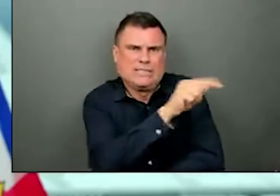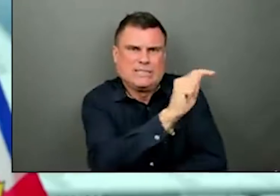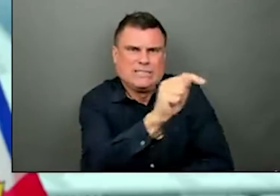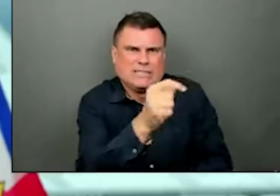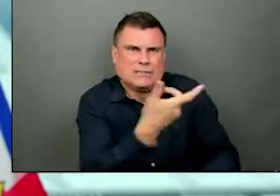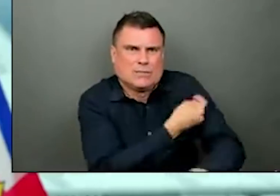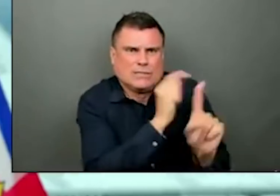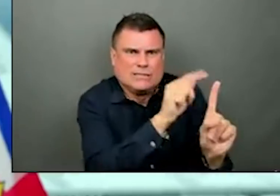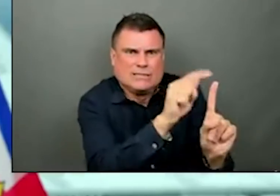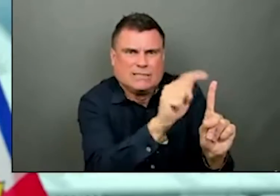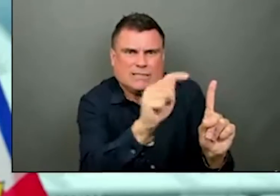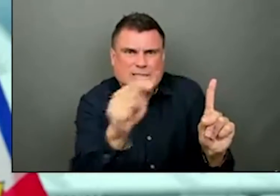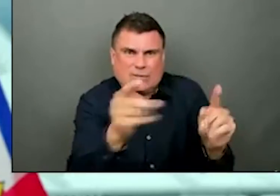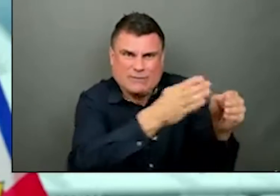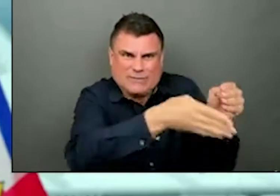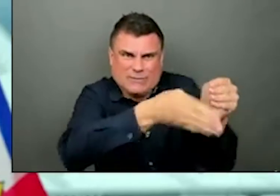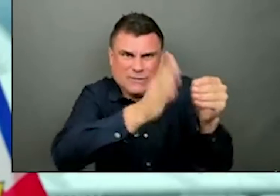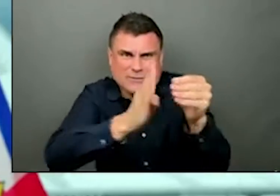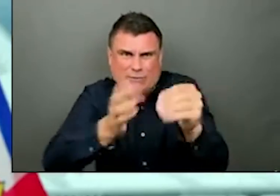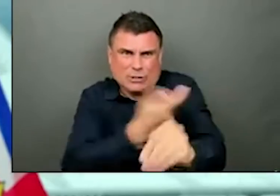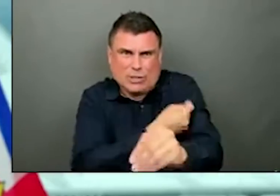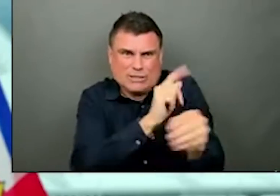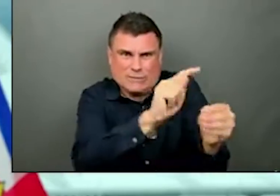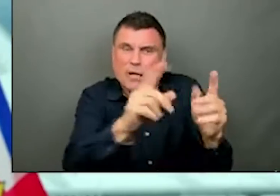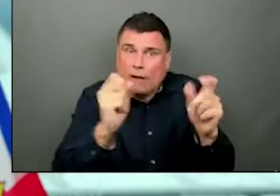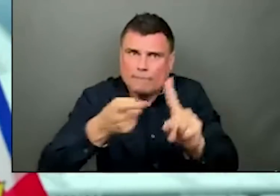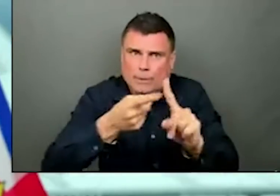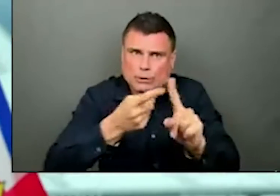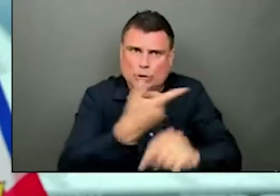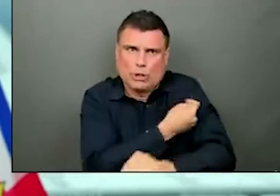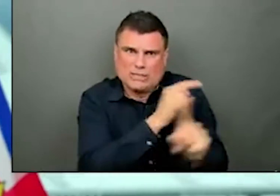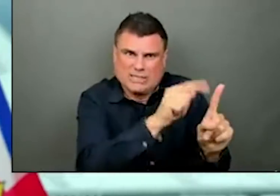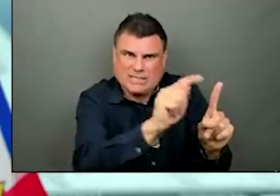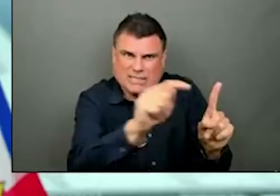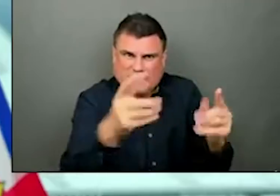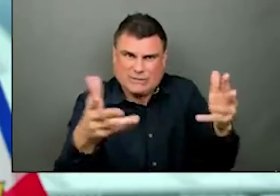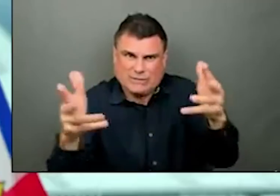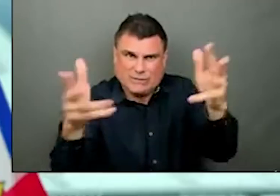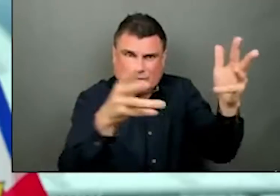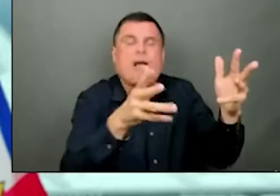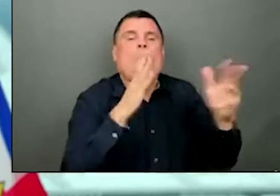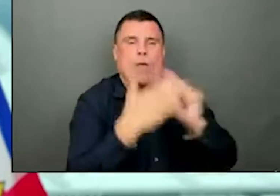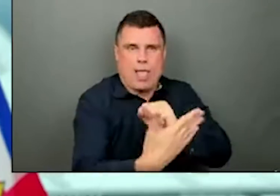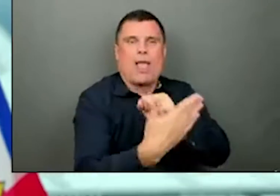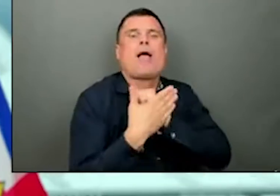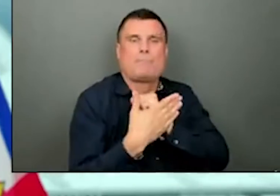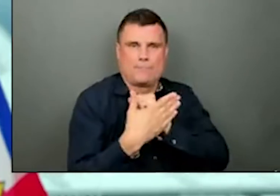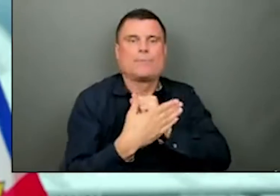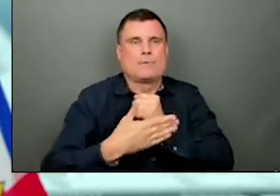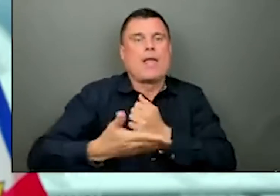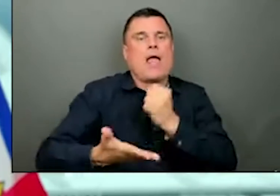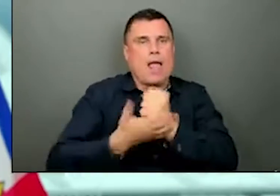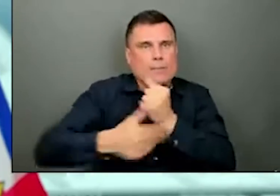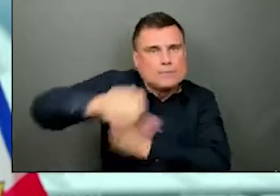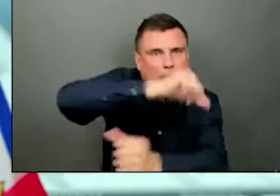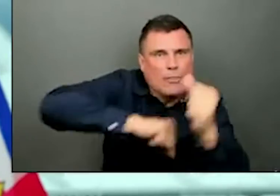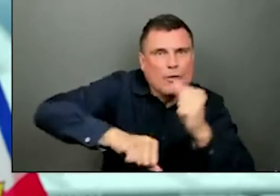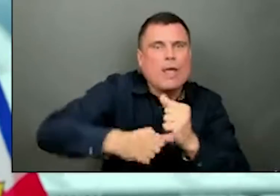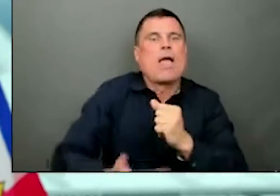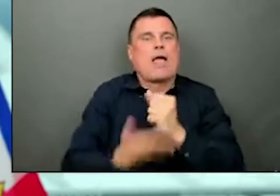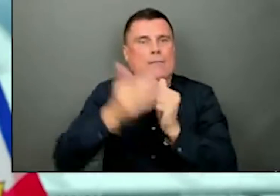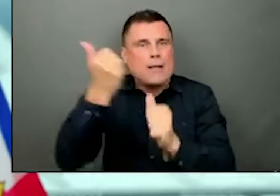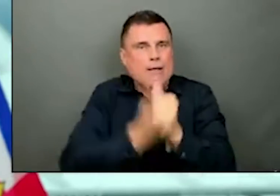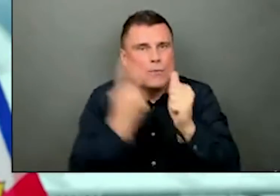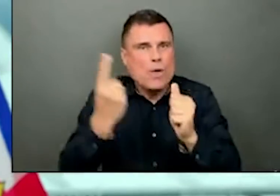supply that we have, we are looking at the potential of decreasing the interval to less than